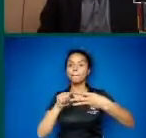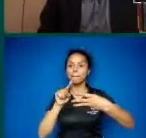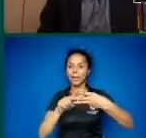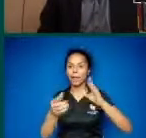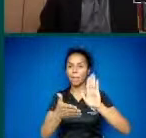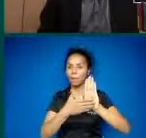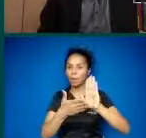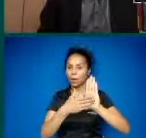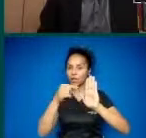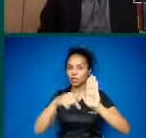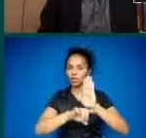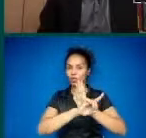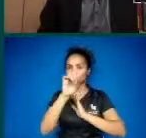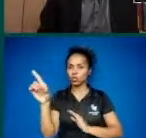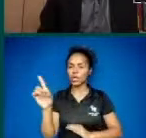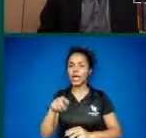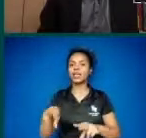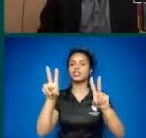to the first